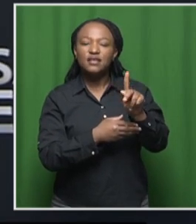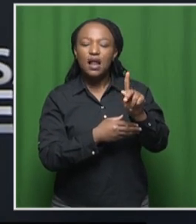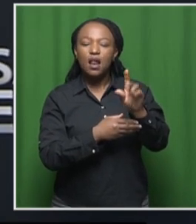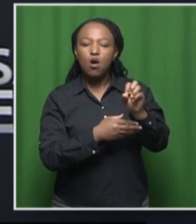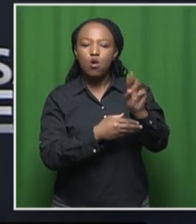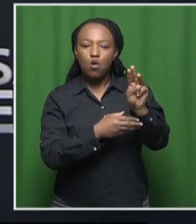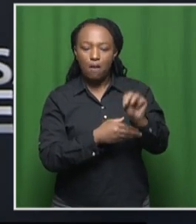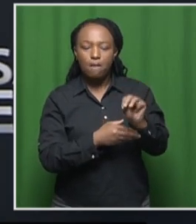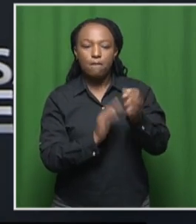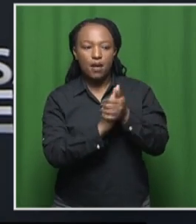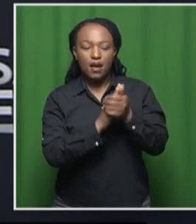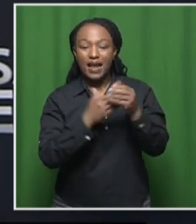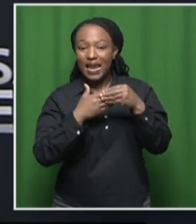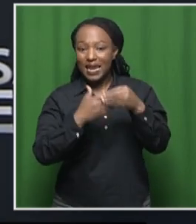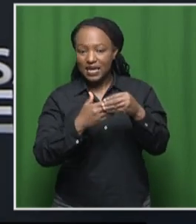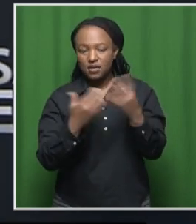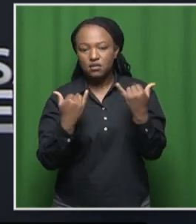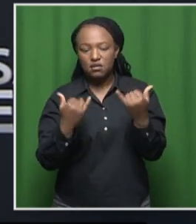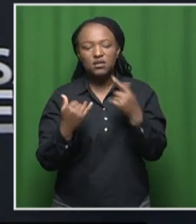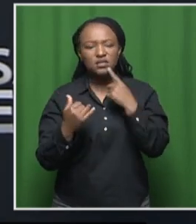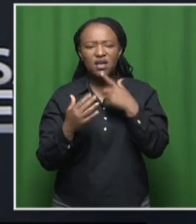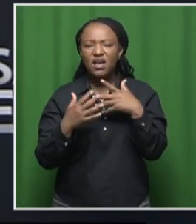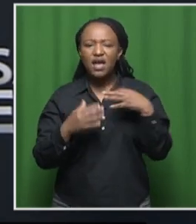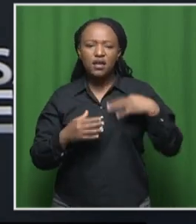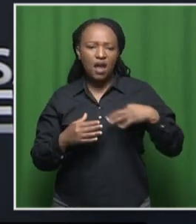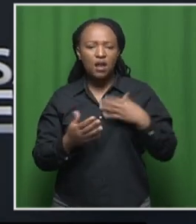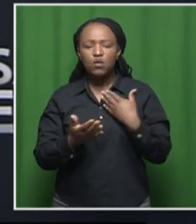what, girls, you can do anything that you want to do.